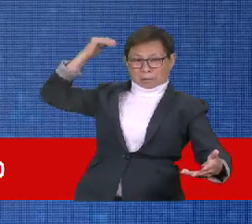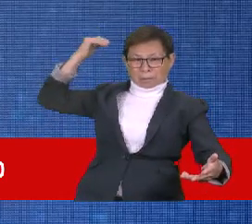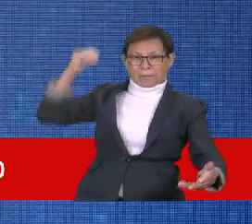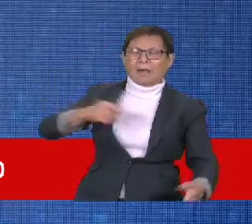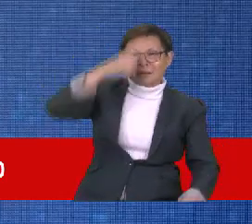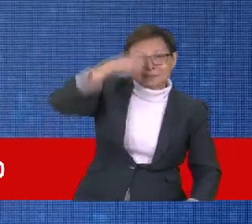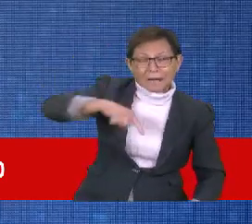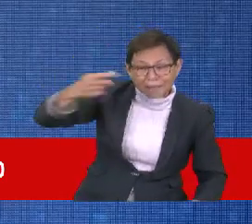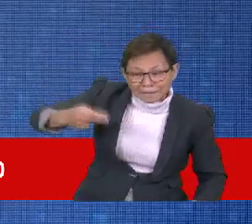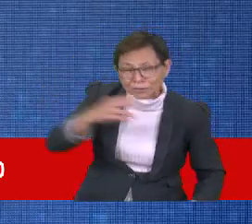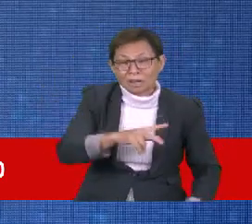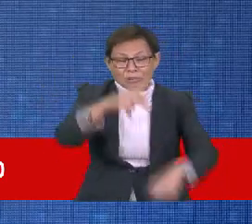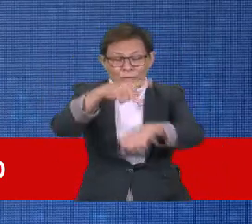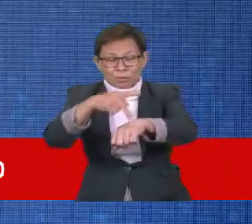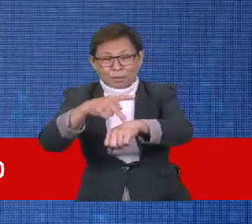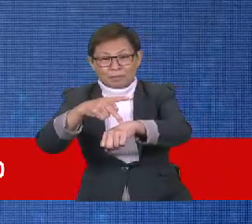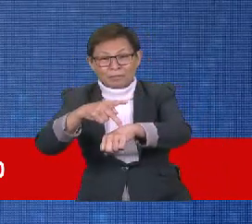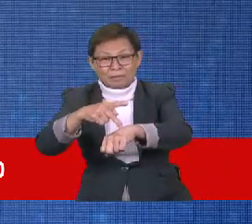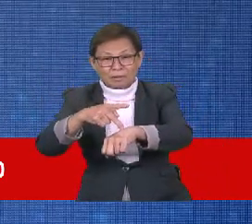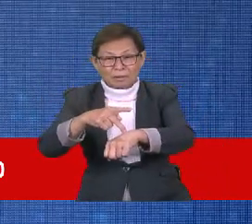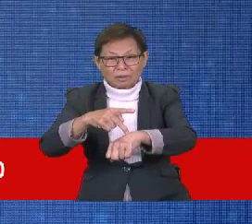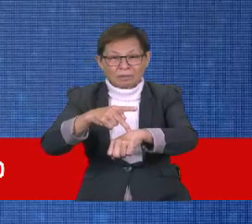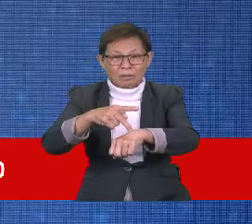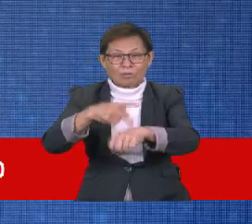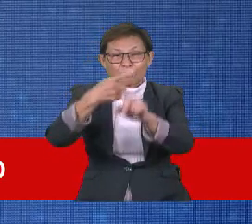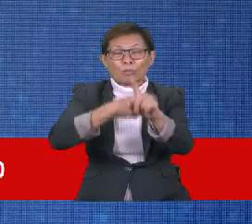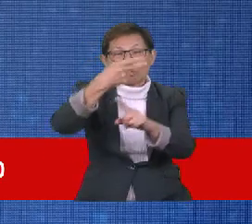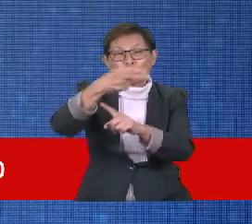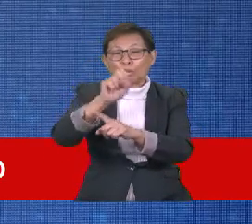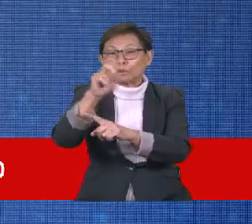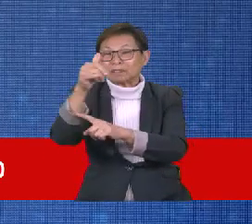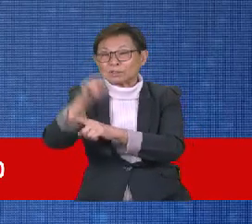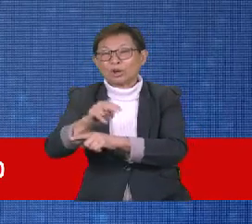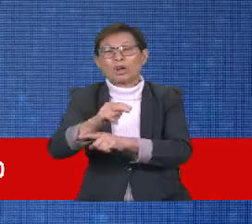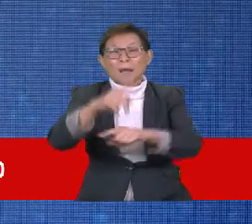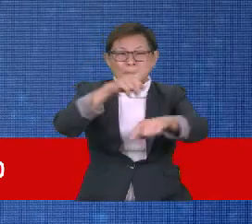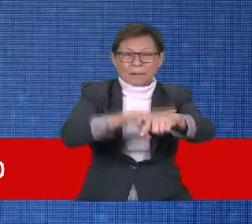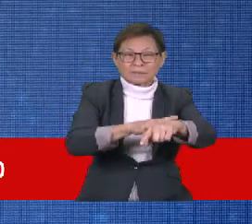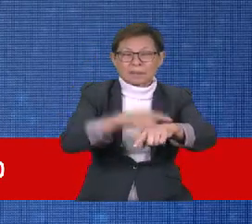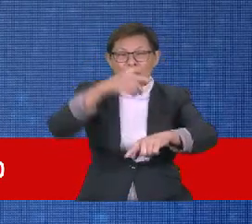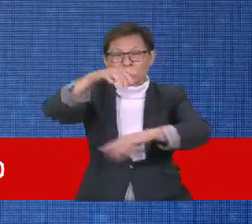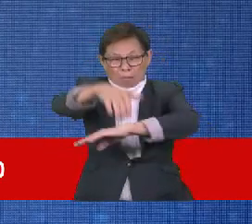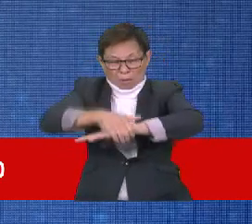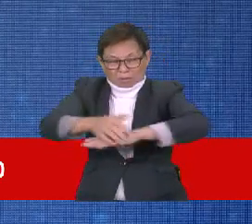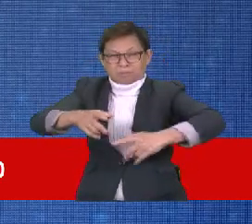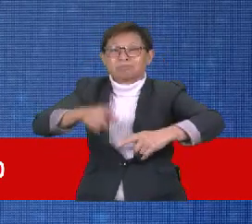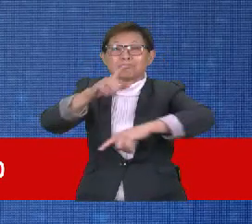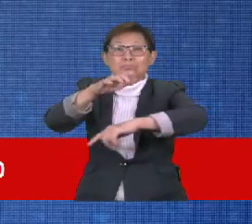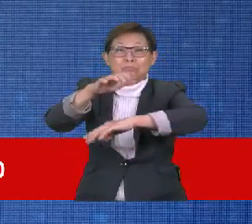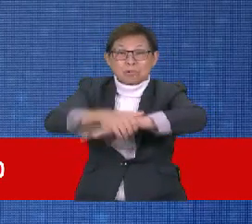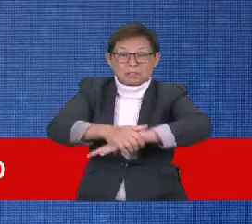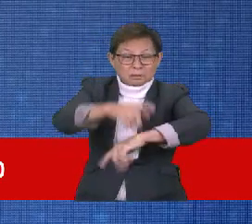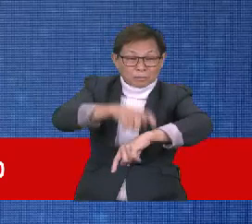Thai history, Philippines from Jose Rizal, and the colonial period, and Malaysia, Indonesia, of course.